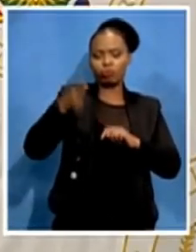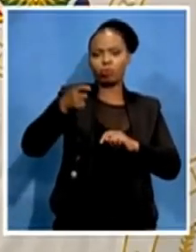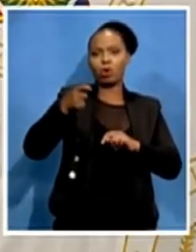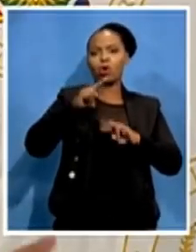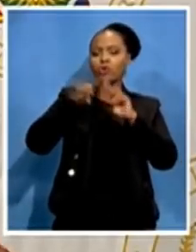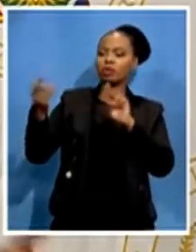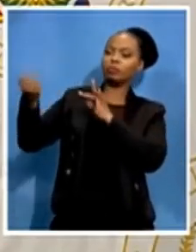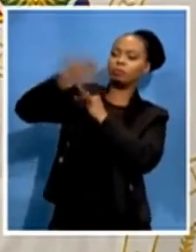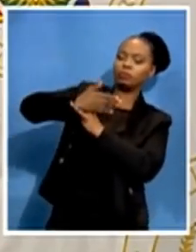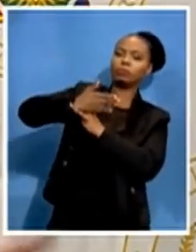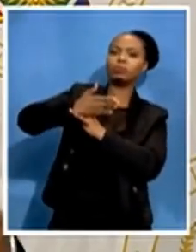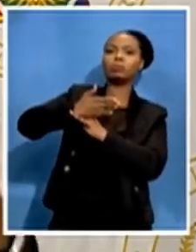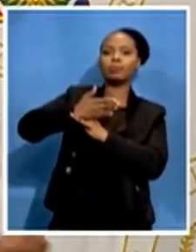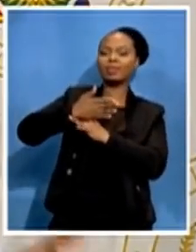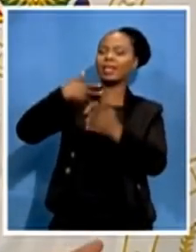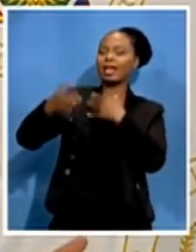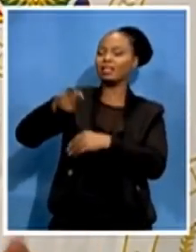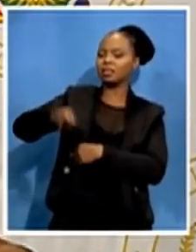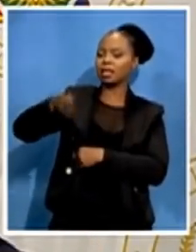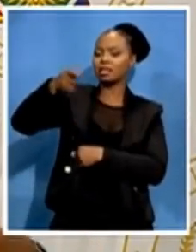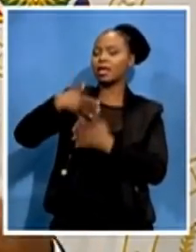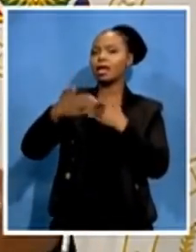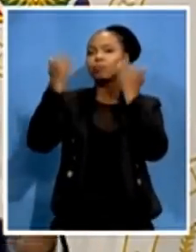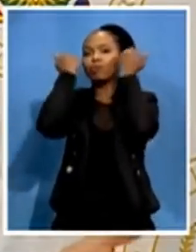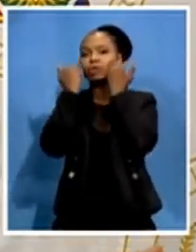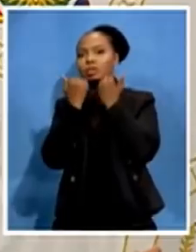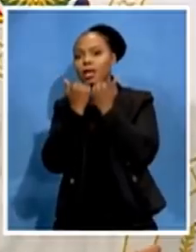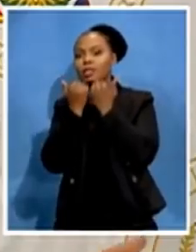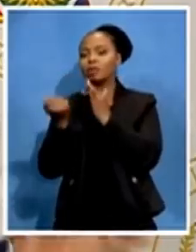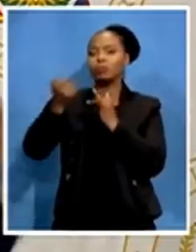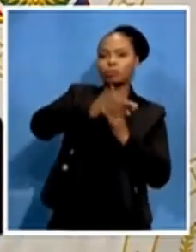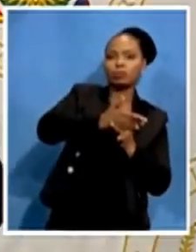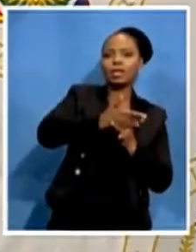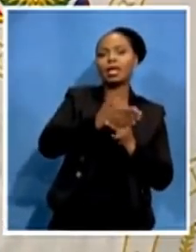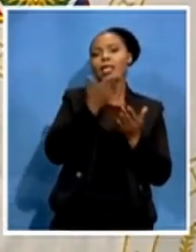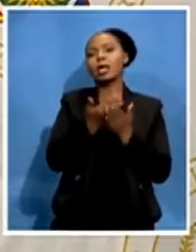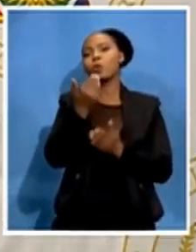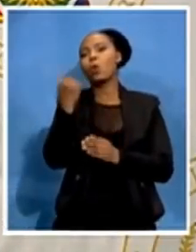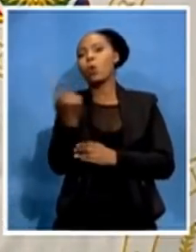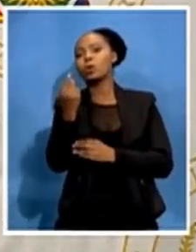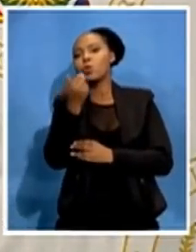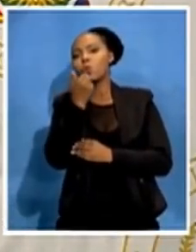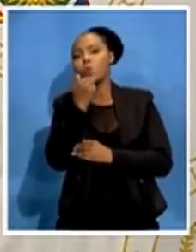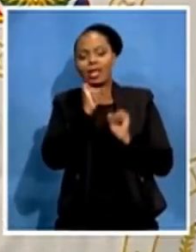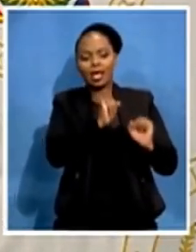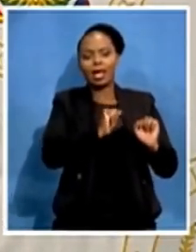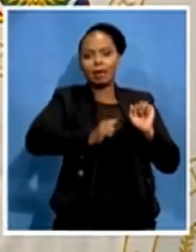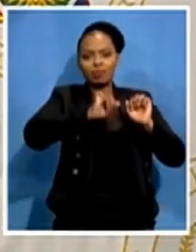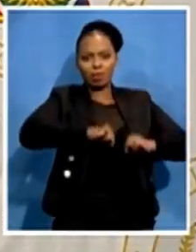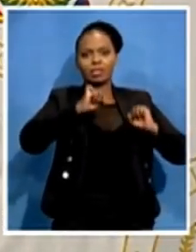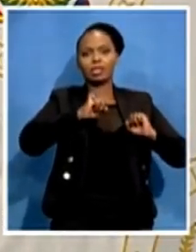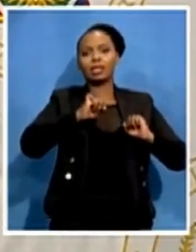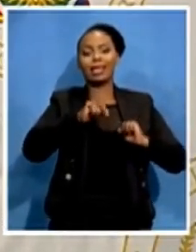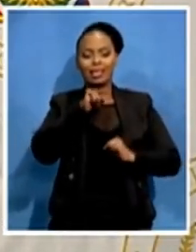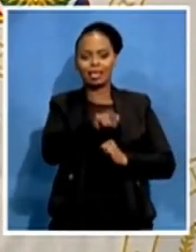any magistrate is interfered with, it can only be with his or her permission. That one is well secured. It is the